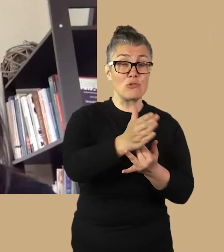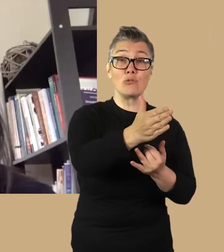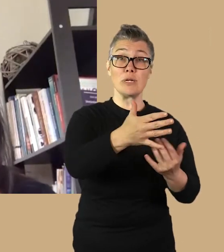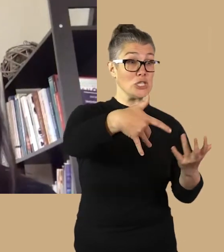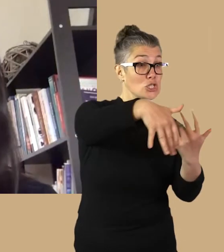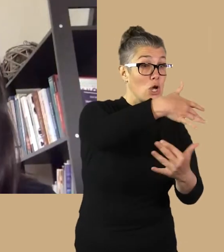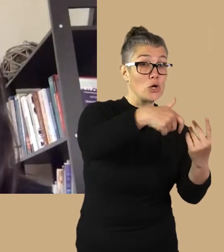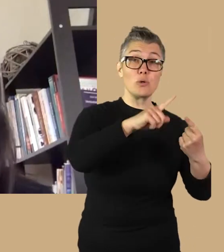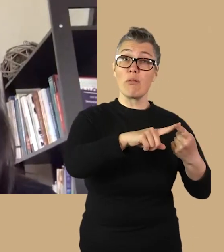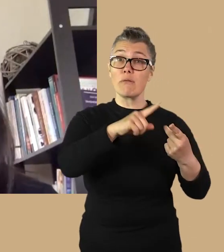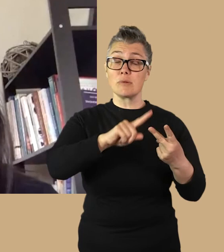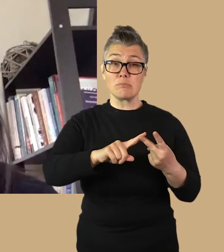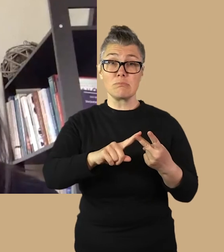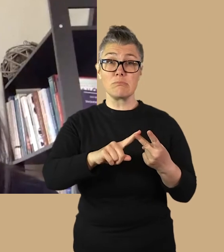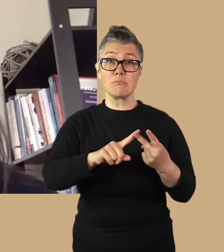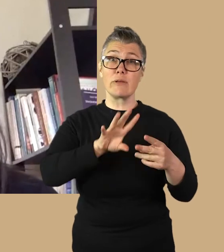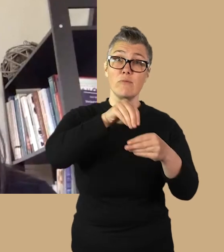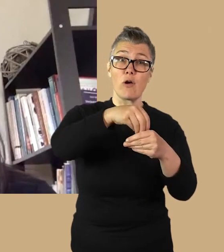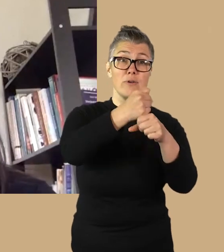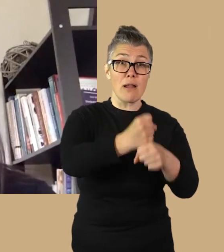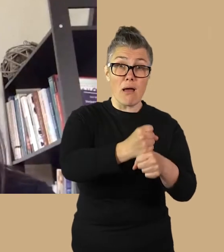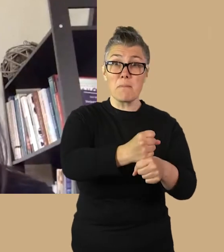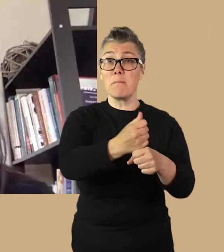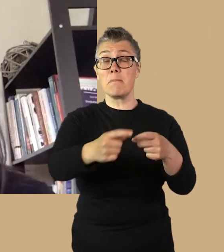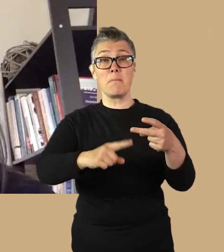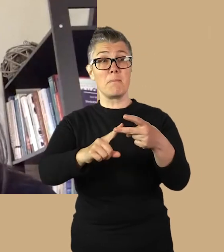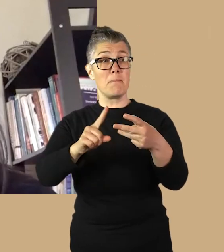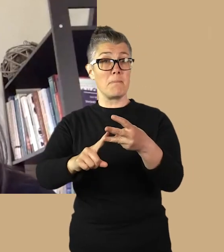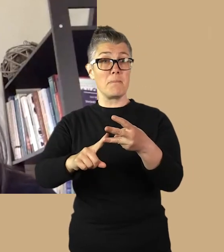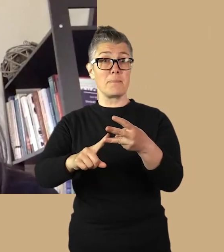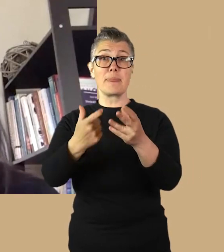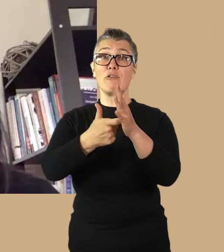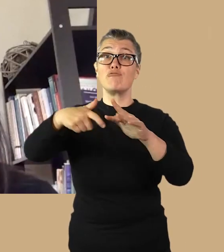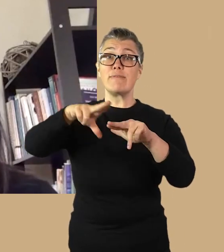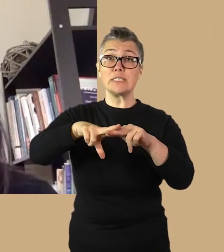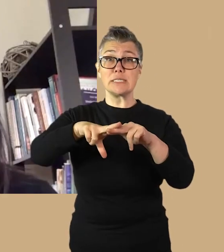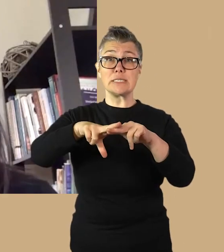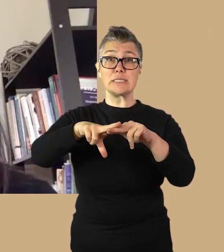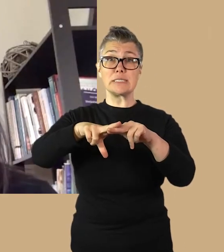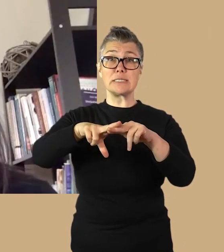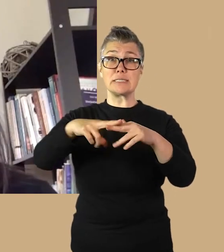be socializing, whether it be part of being club societies, whether it be going to referencing